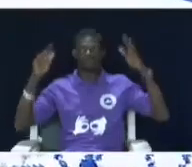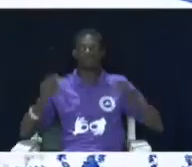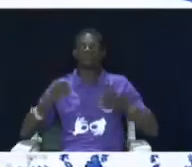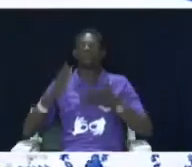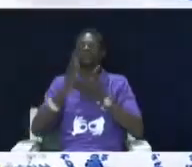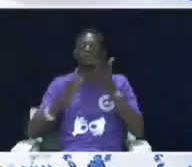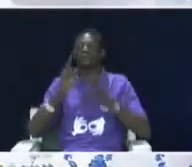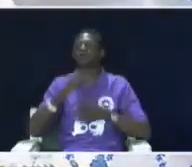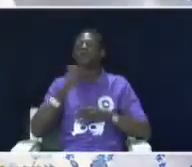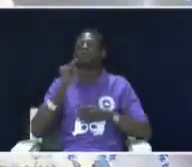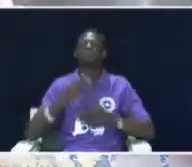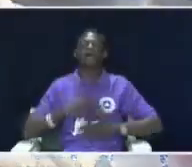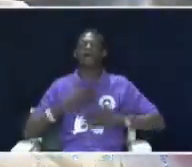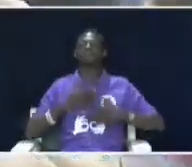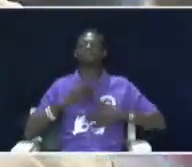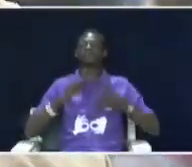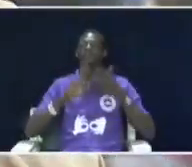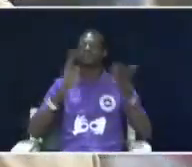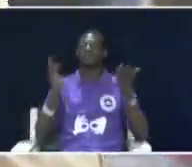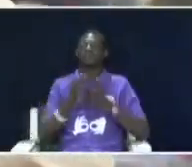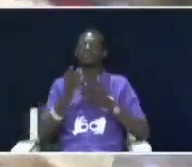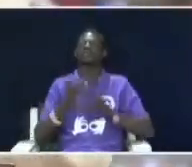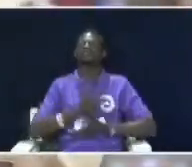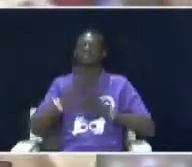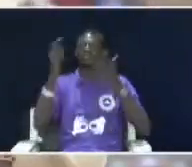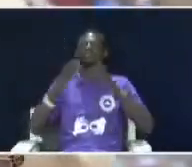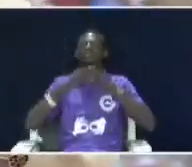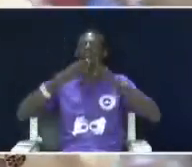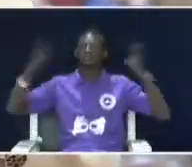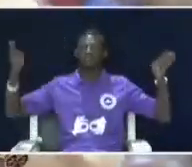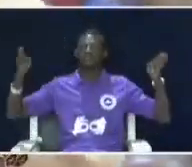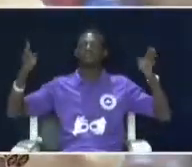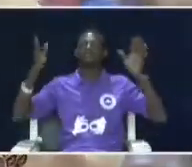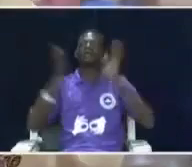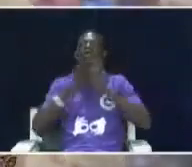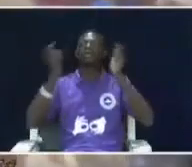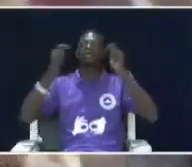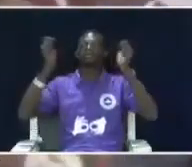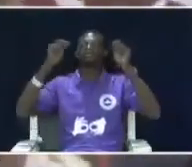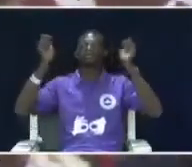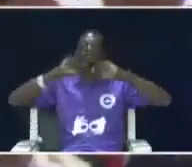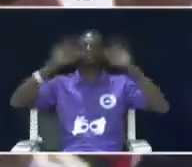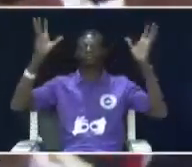Somebody who is excited to be here tonight, shout a big hallelujah.